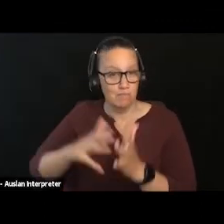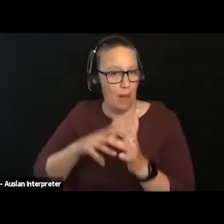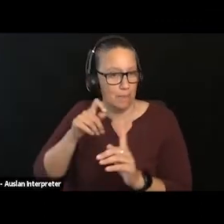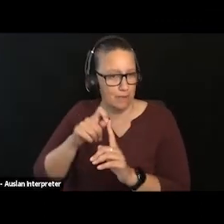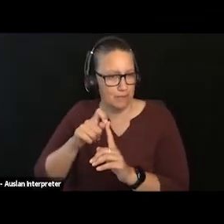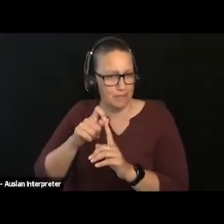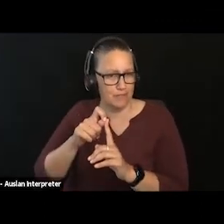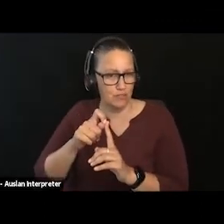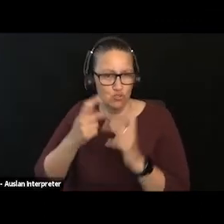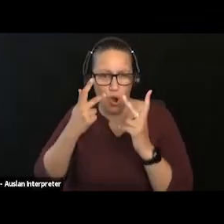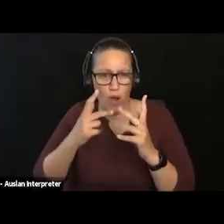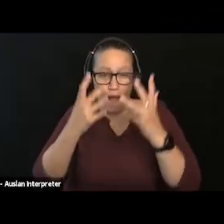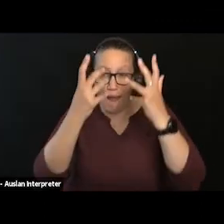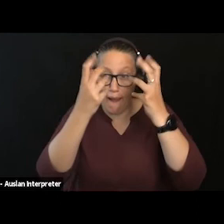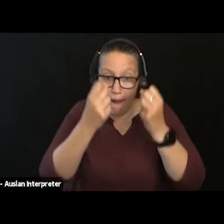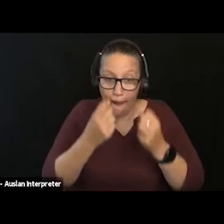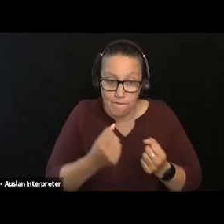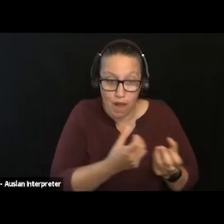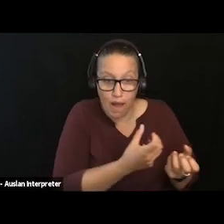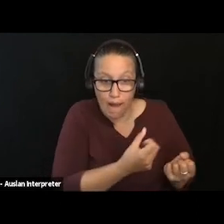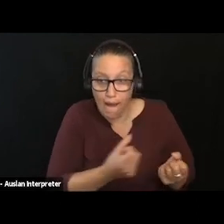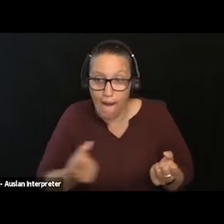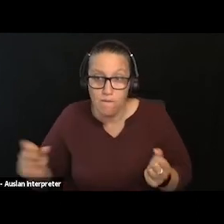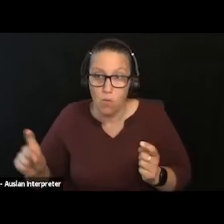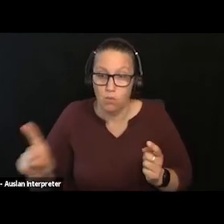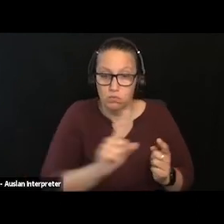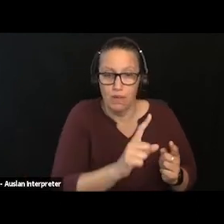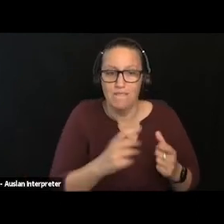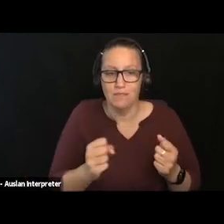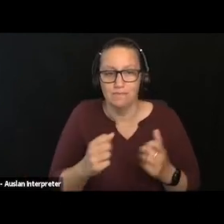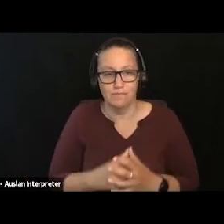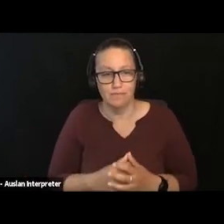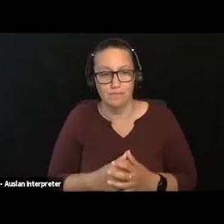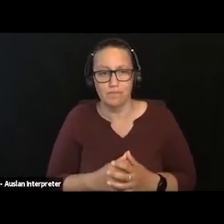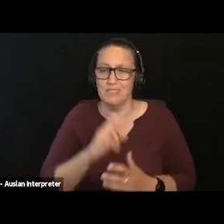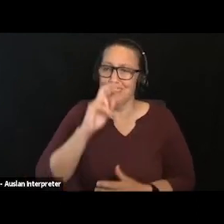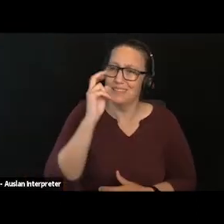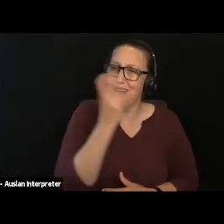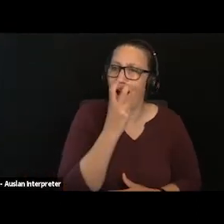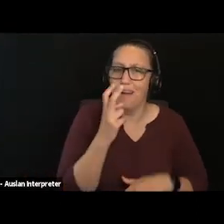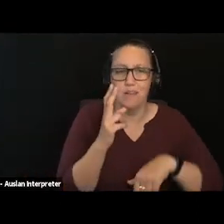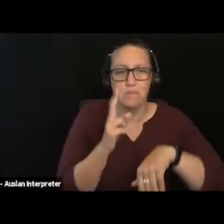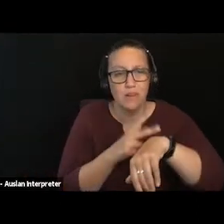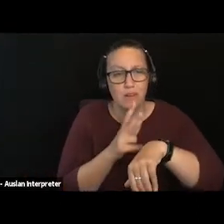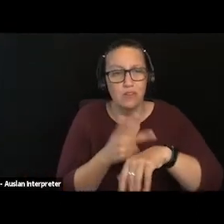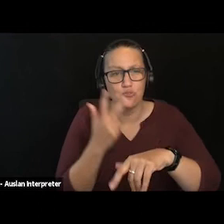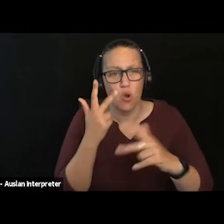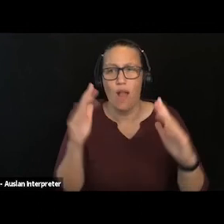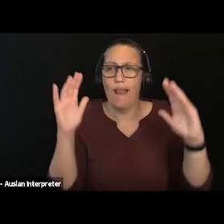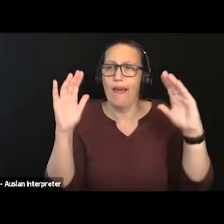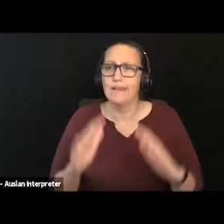baseline characteristics for each of the 5 trajectories. So areas shown in darker blue indicate a lower prevalence of a